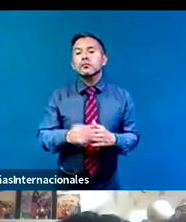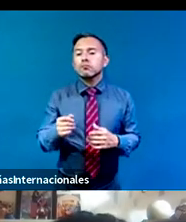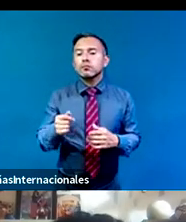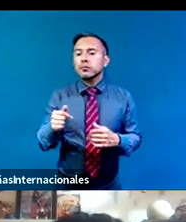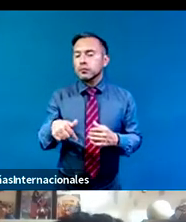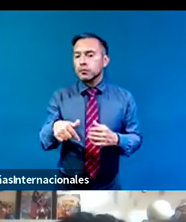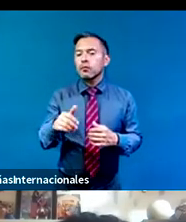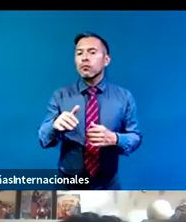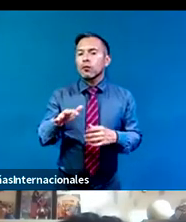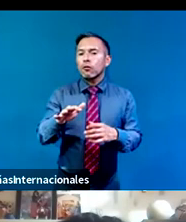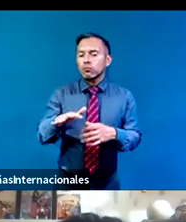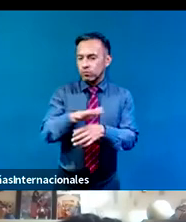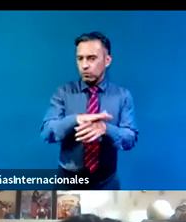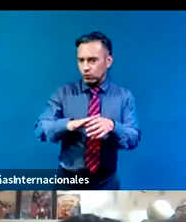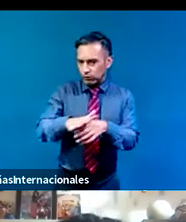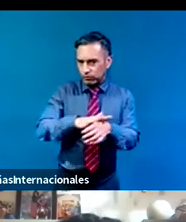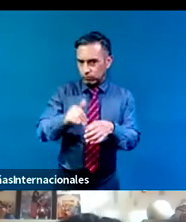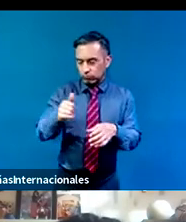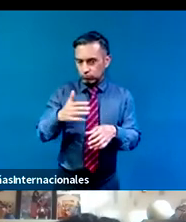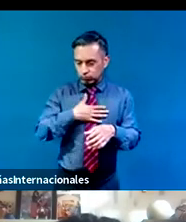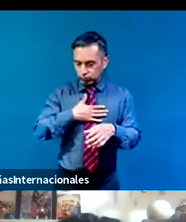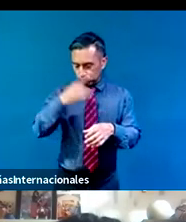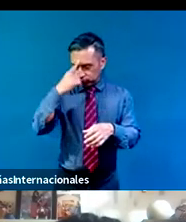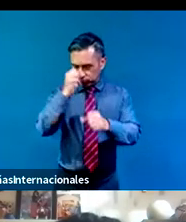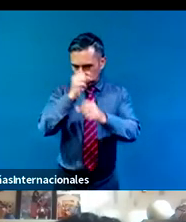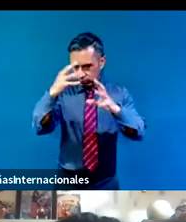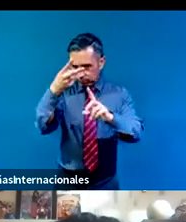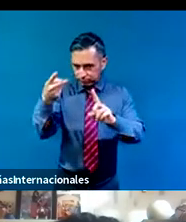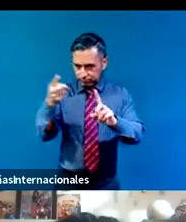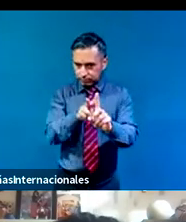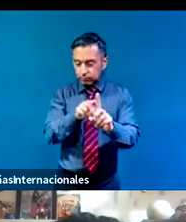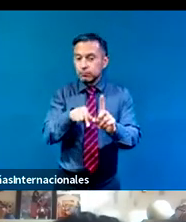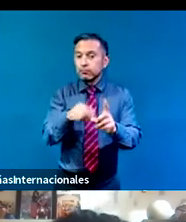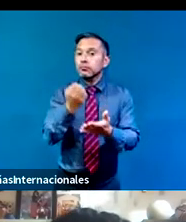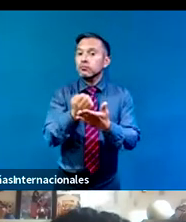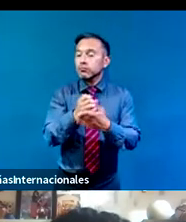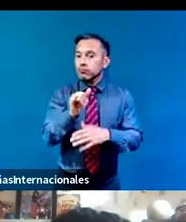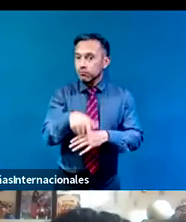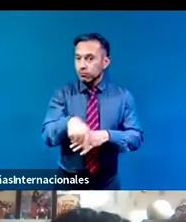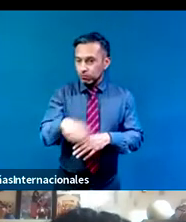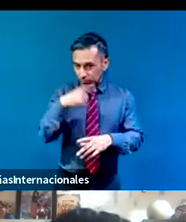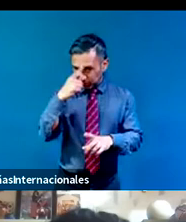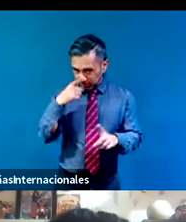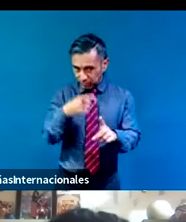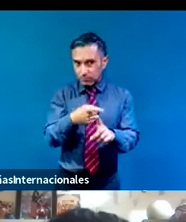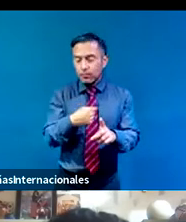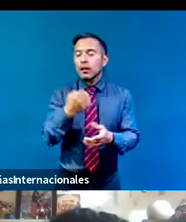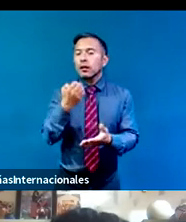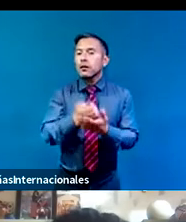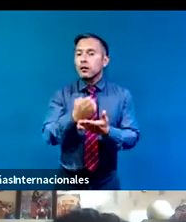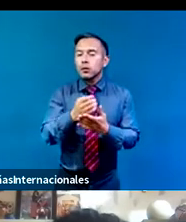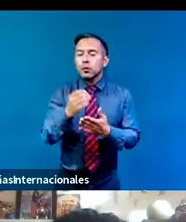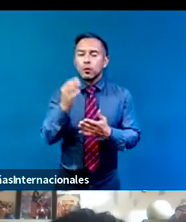that this economy that we want, the feminist economy that prioritizes people and the planet over the